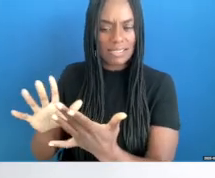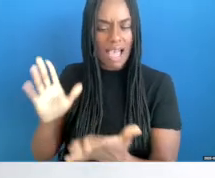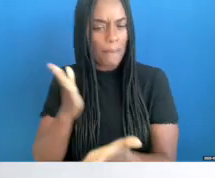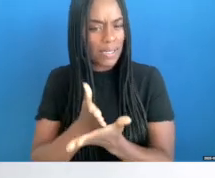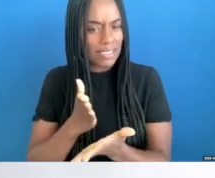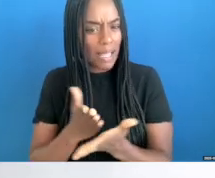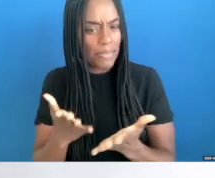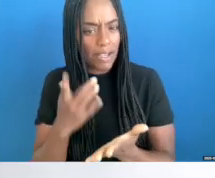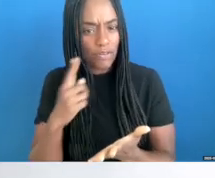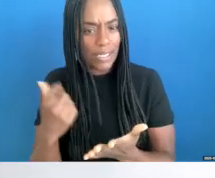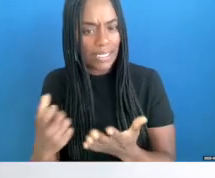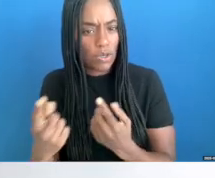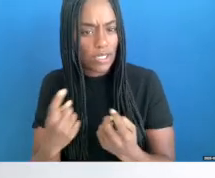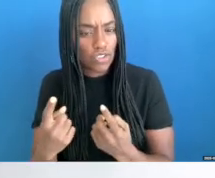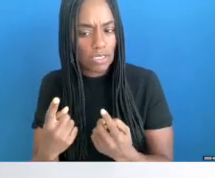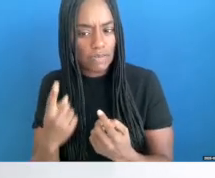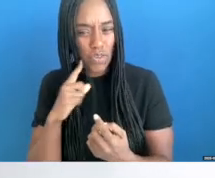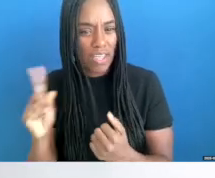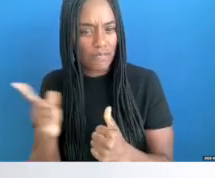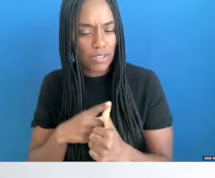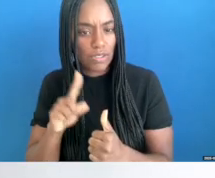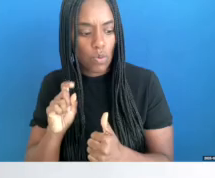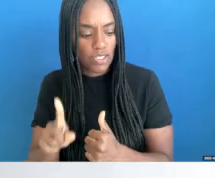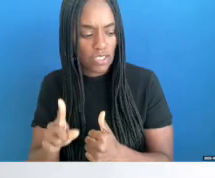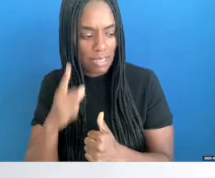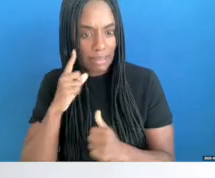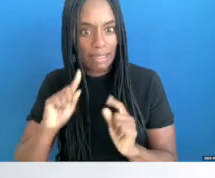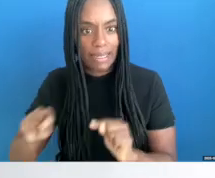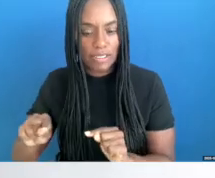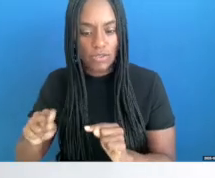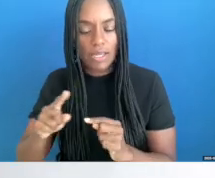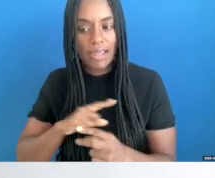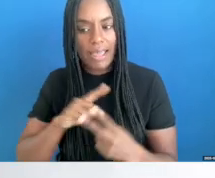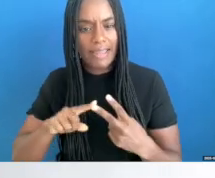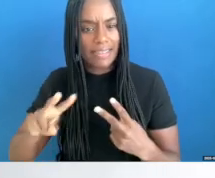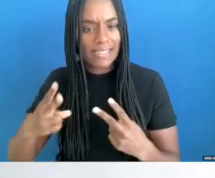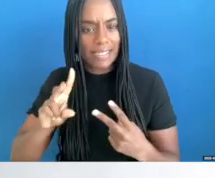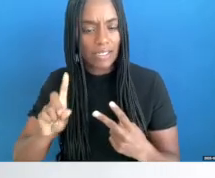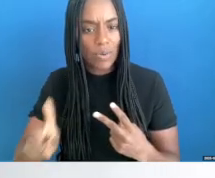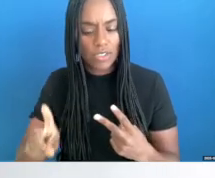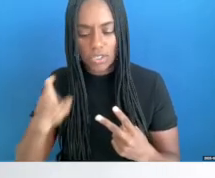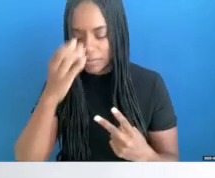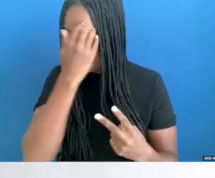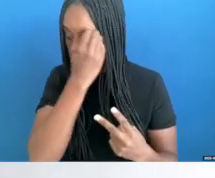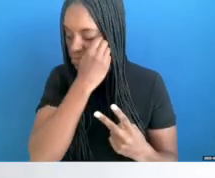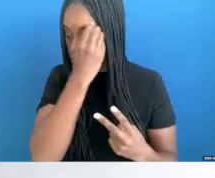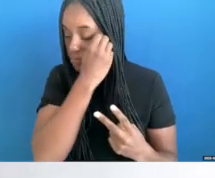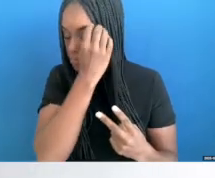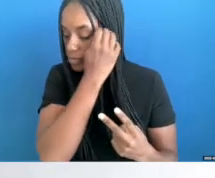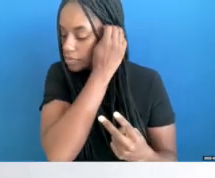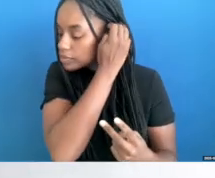for question one. I think that answers it. And then question two, well,